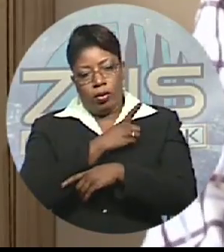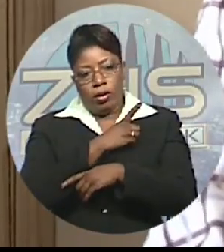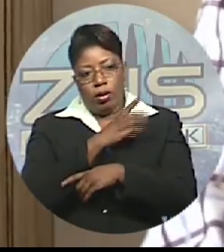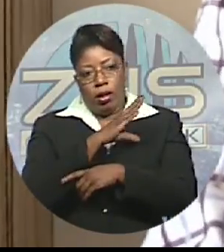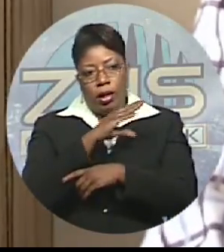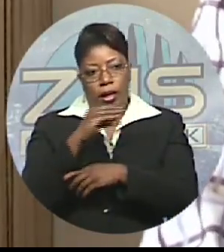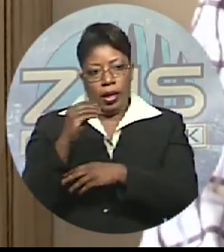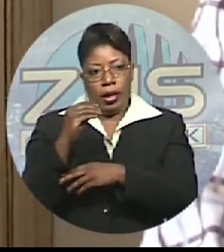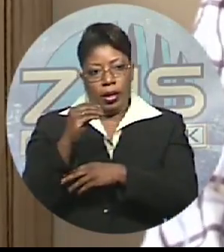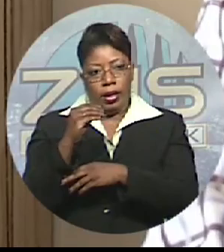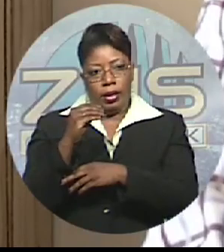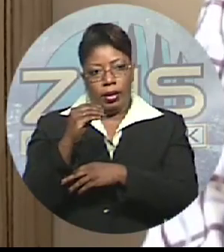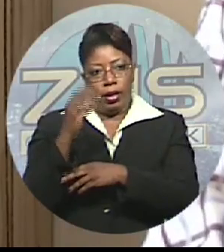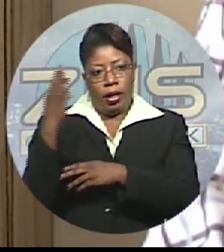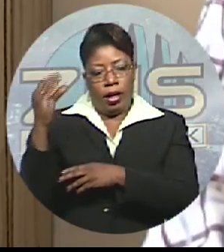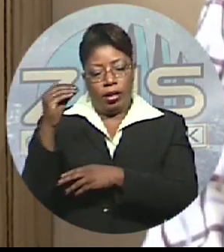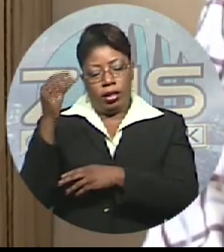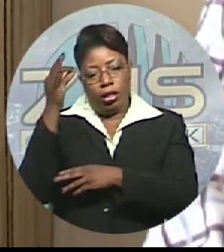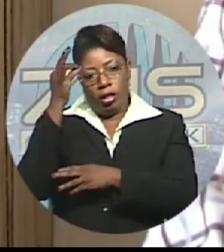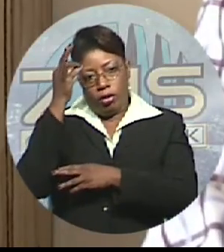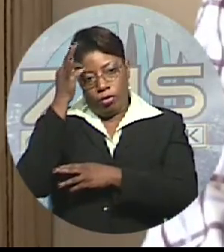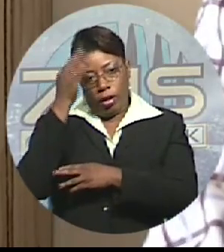and Frank,